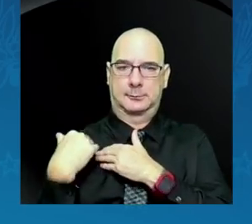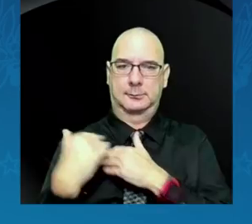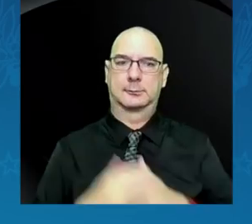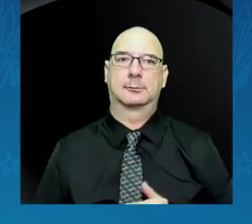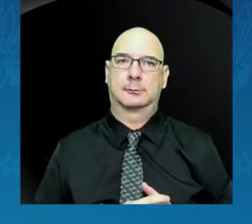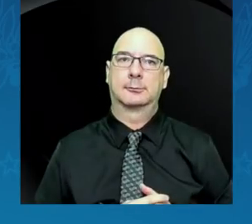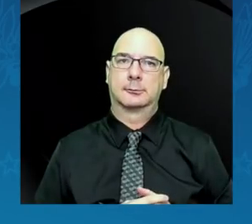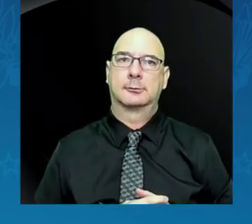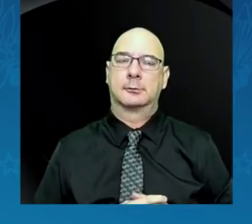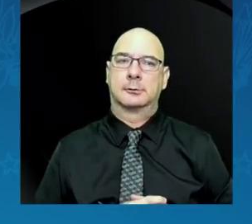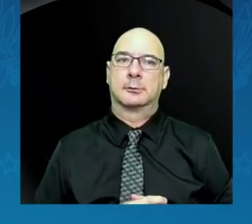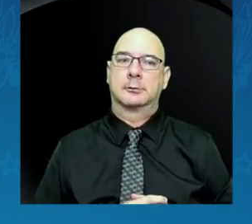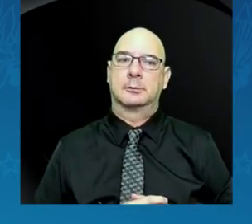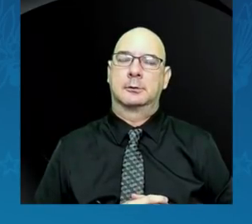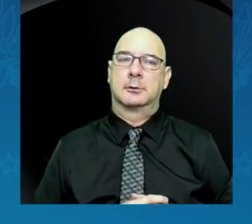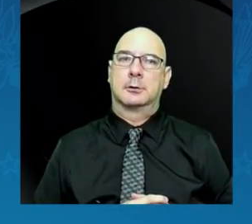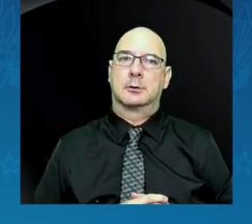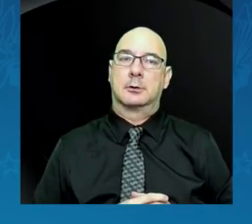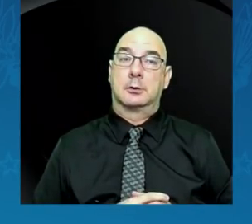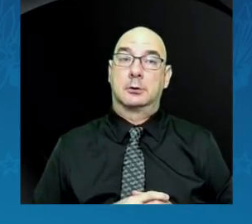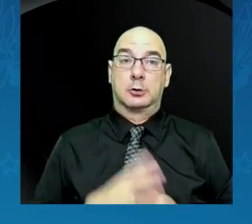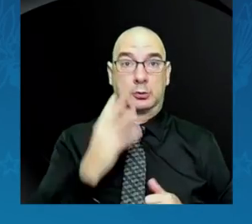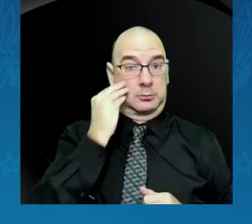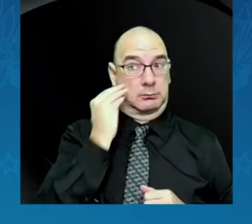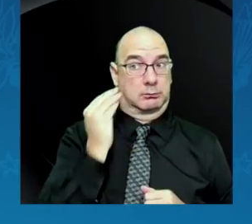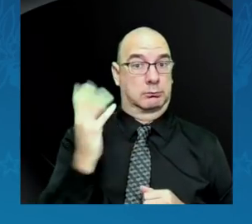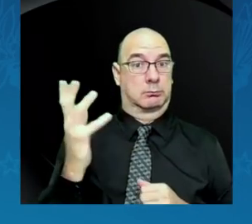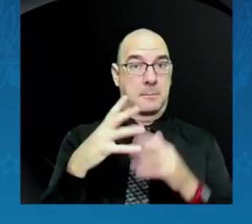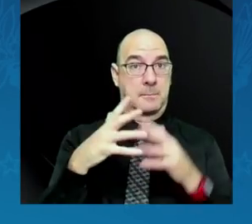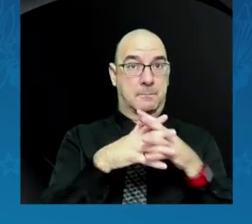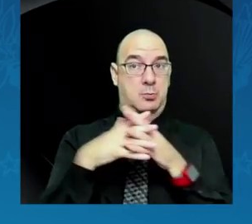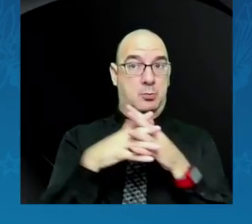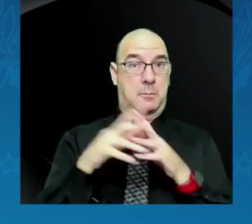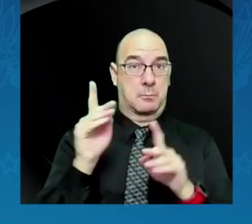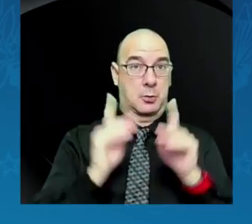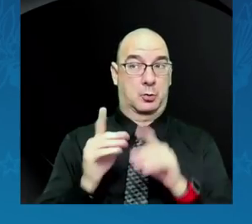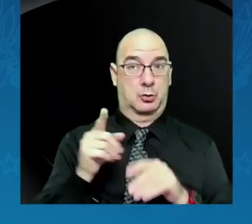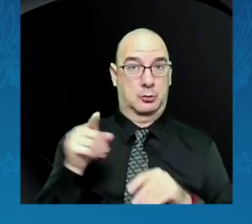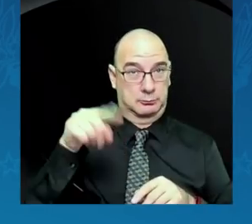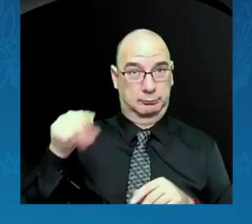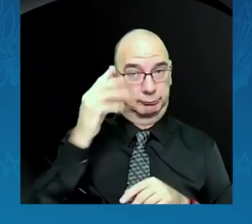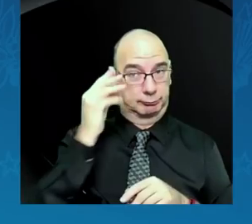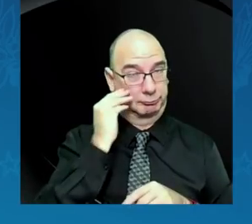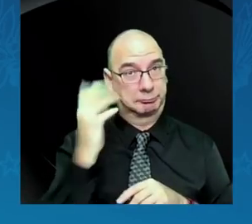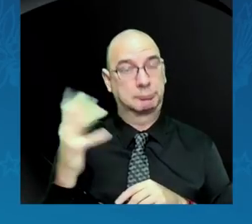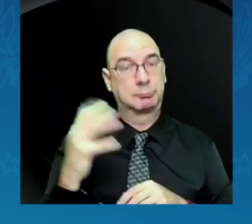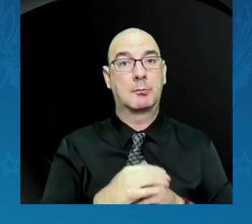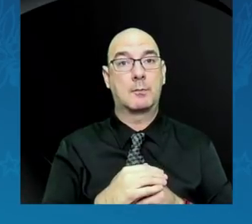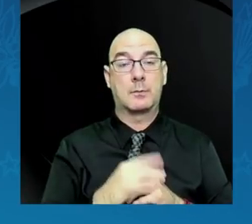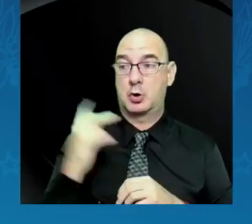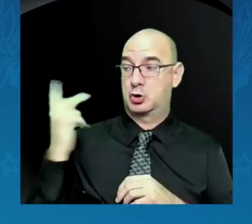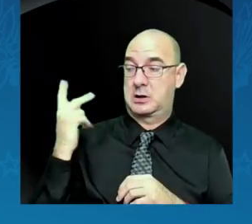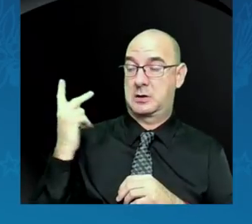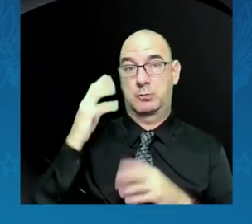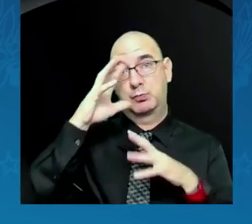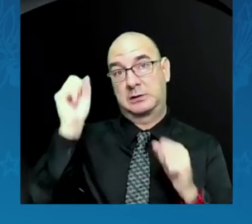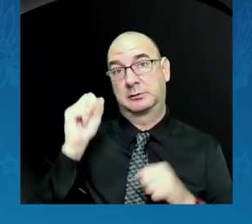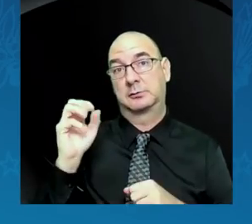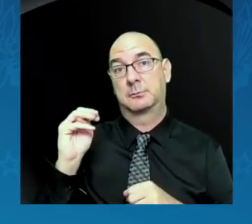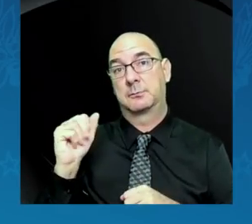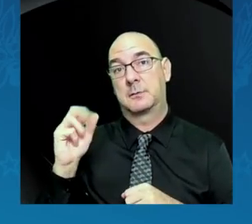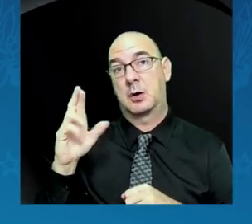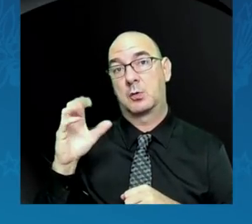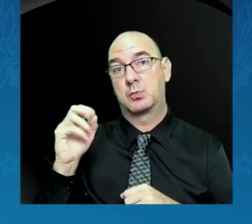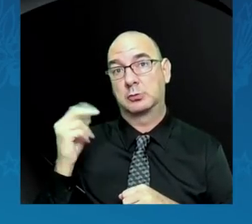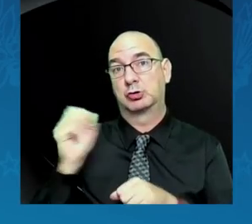the American people that the work that the President and I and our administration has been doing over these